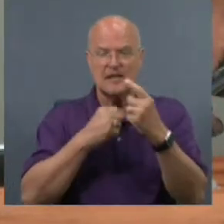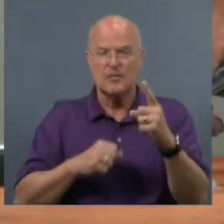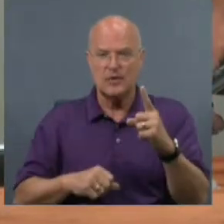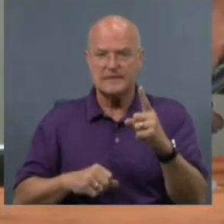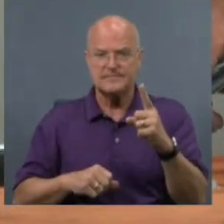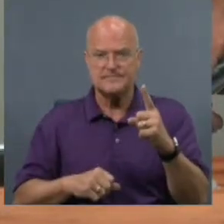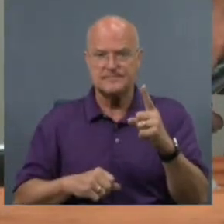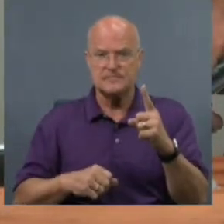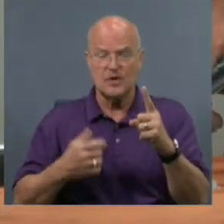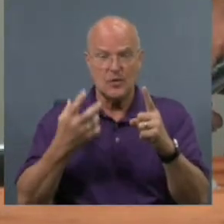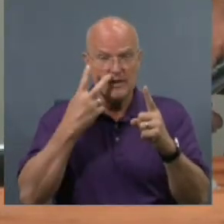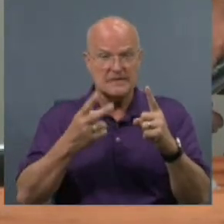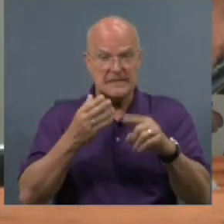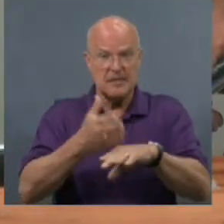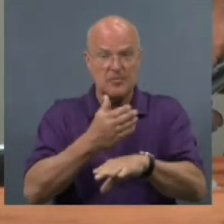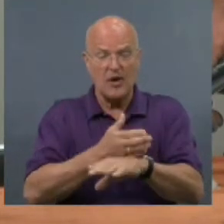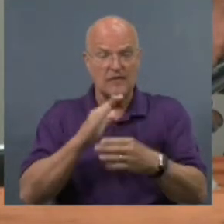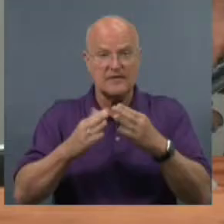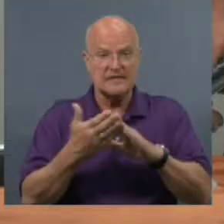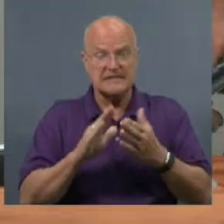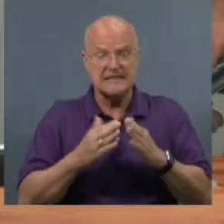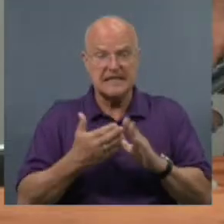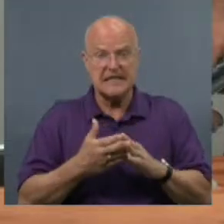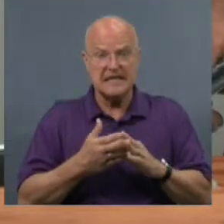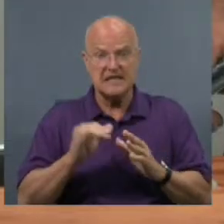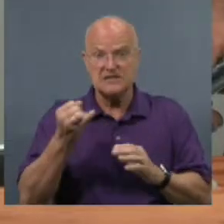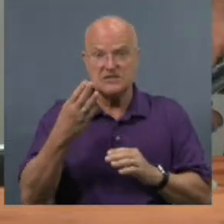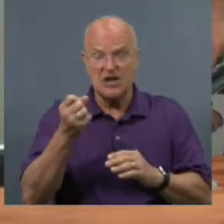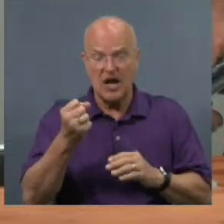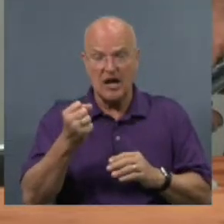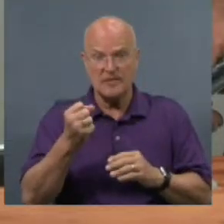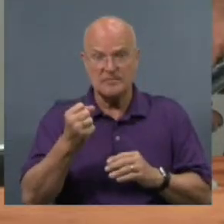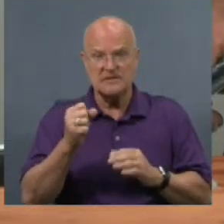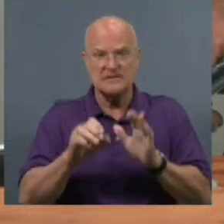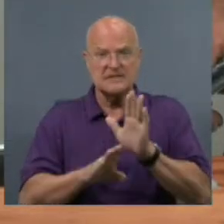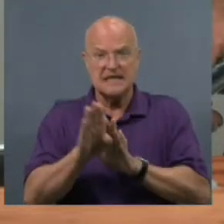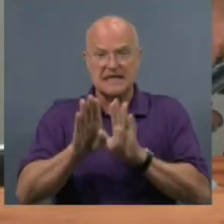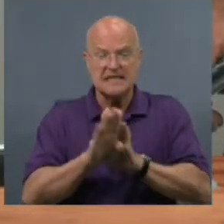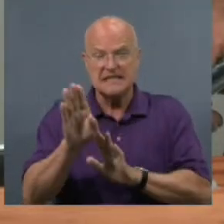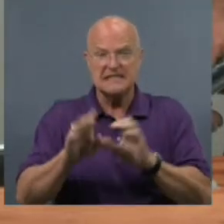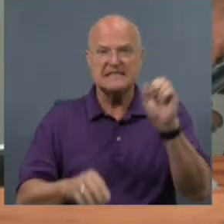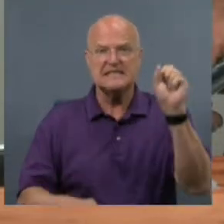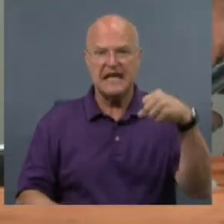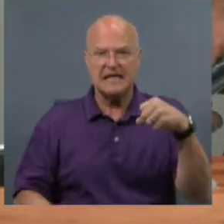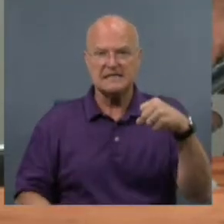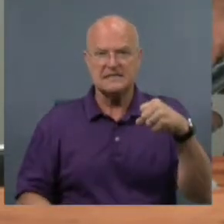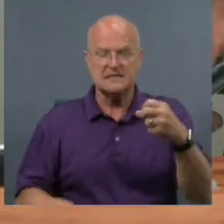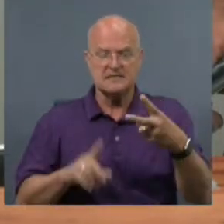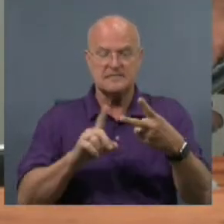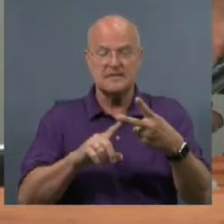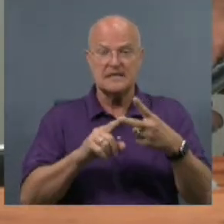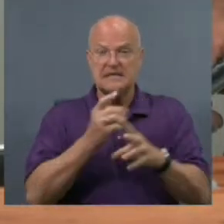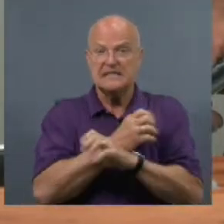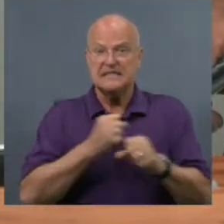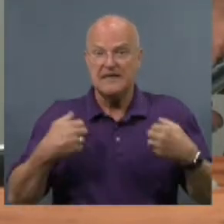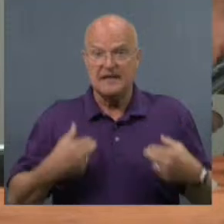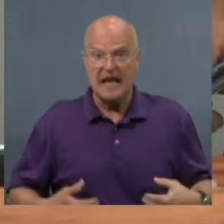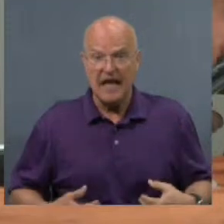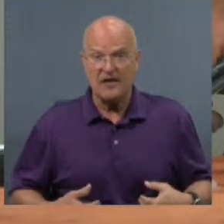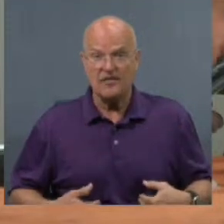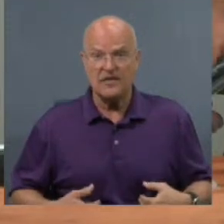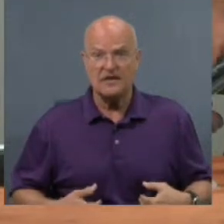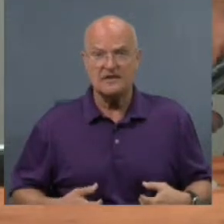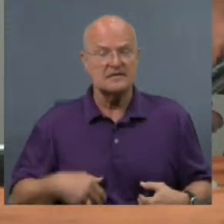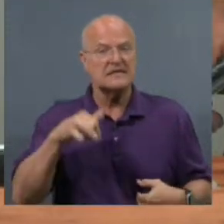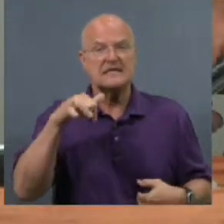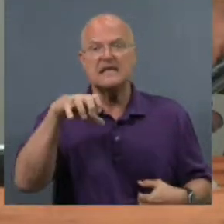is, do we want to see progress for the city? Do we want to see jobs created, economic development? Yes. But do we want to see safety and health? I think safety and